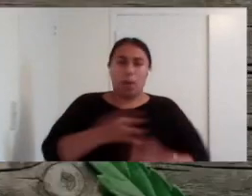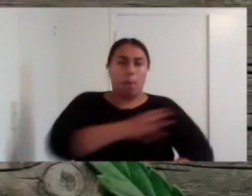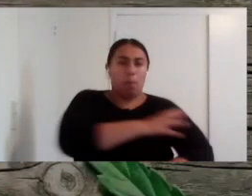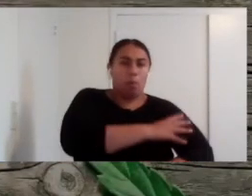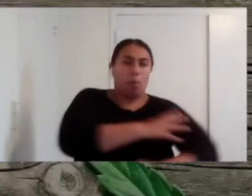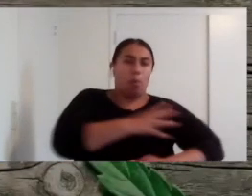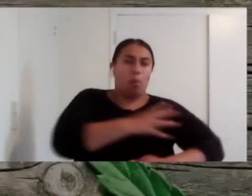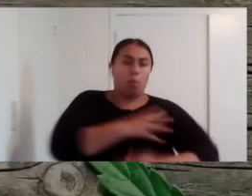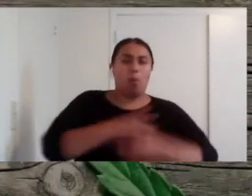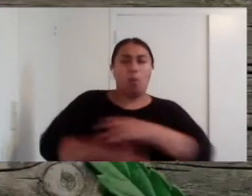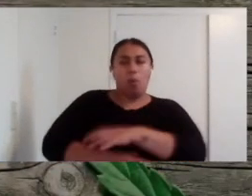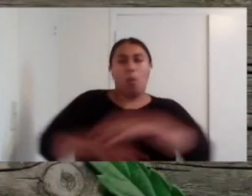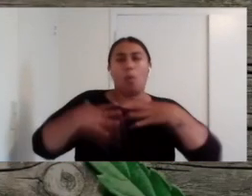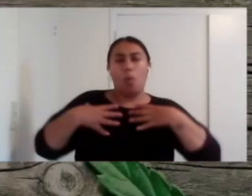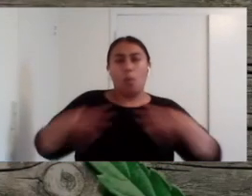introduce THC.